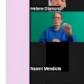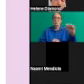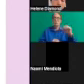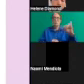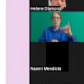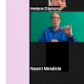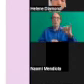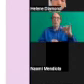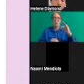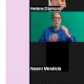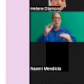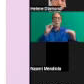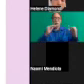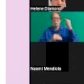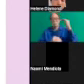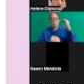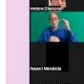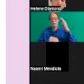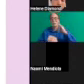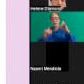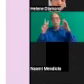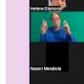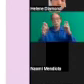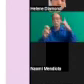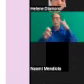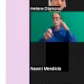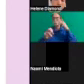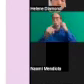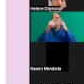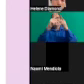at the very top, as the gold standard for everything, and anything that's